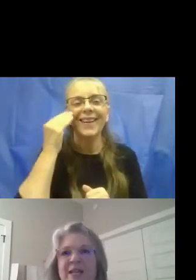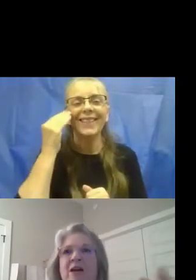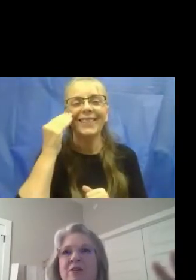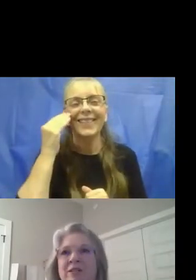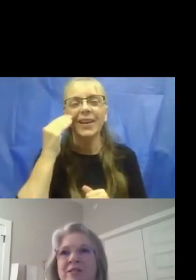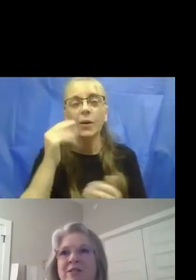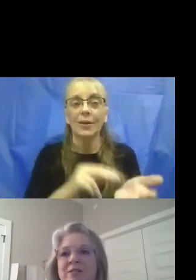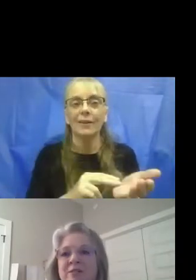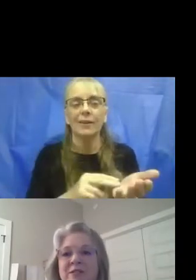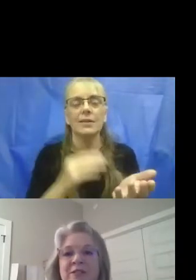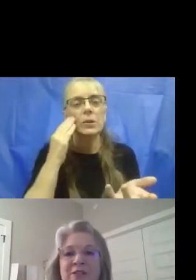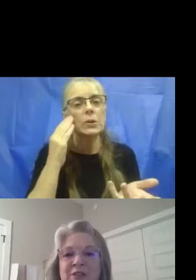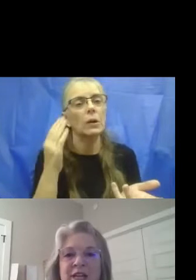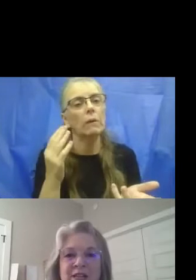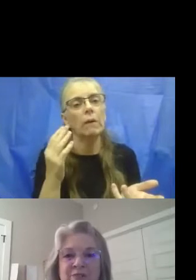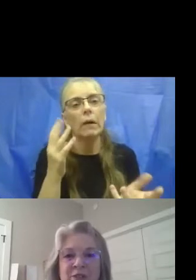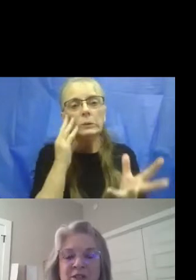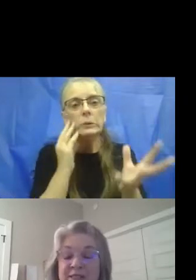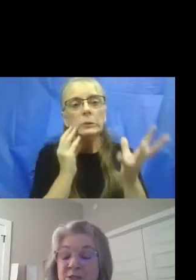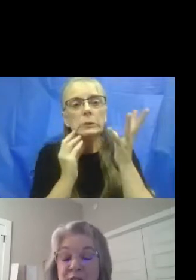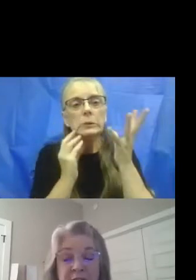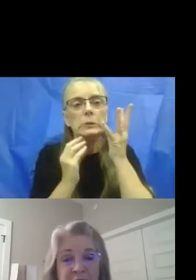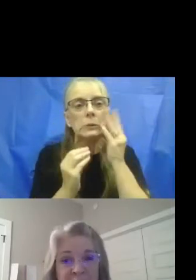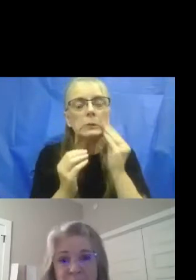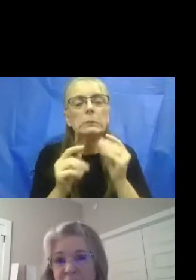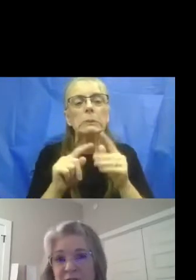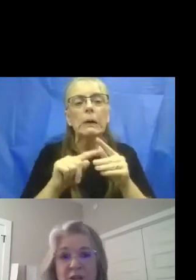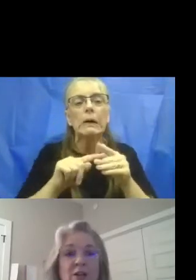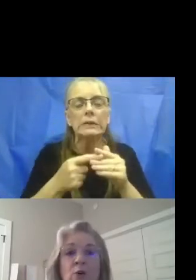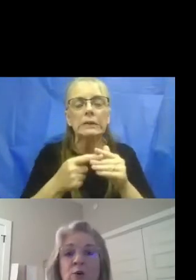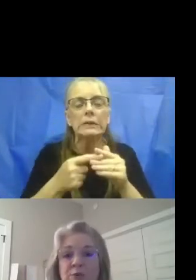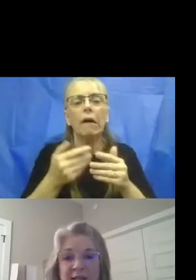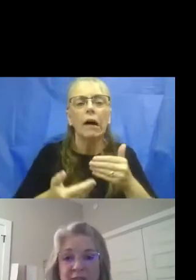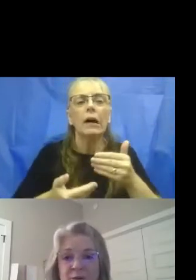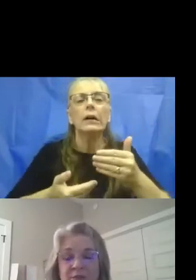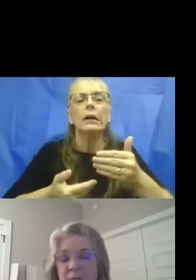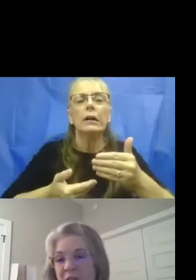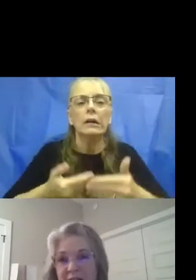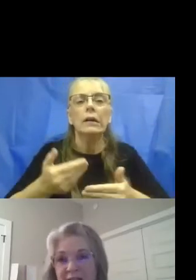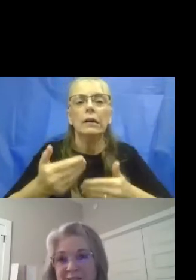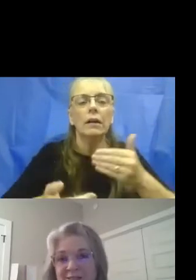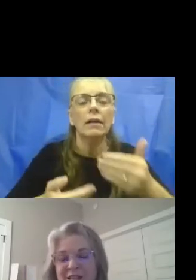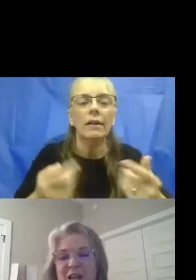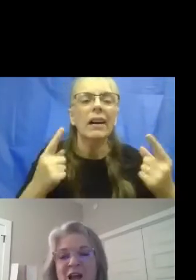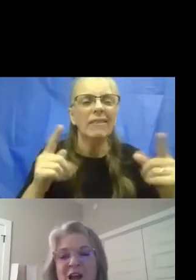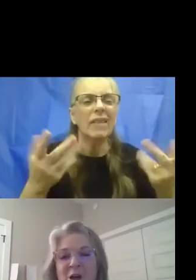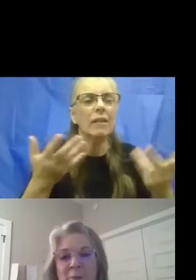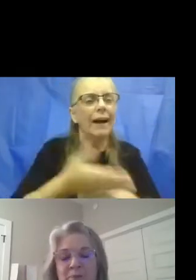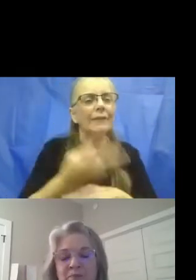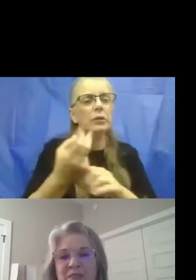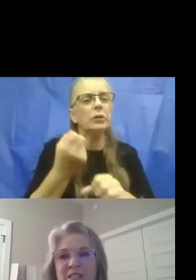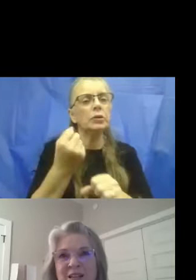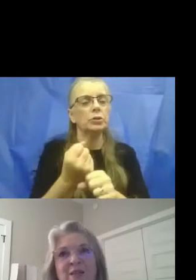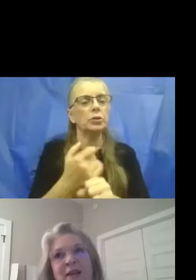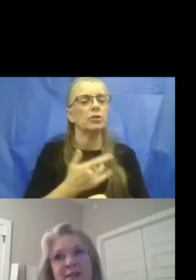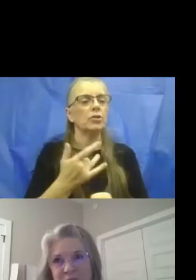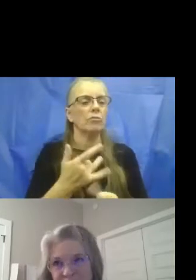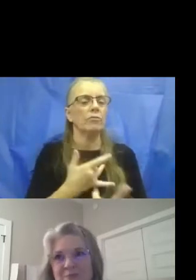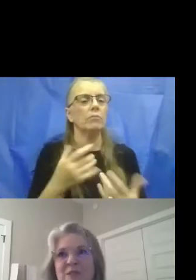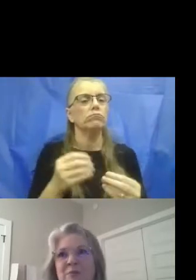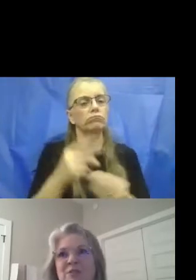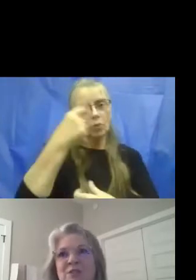this down until you're in it for at least 2 years when you've got a whole cycle with some clients.